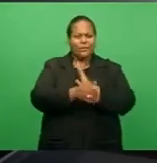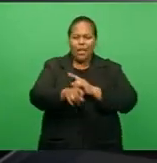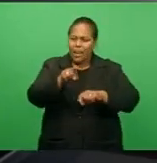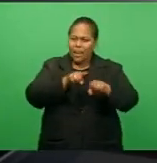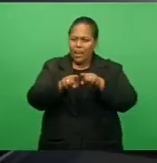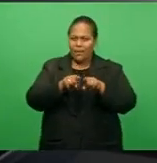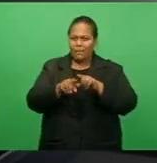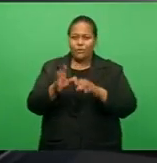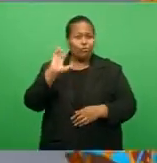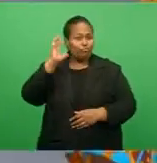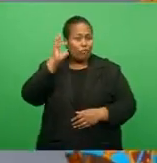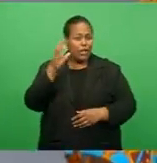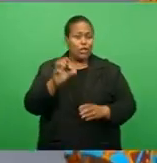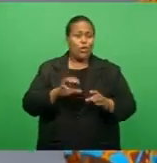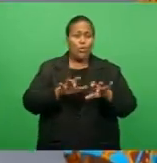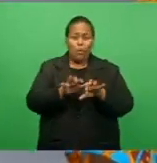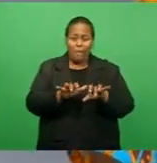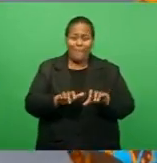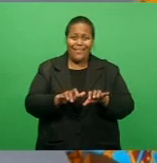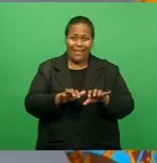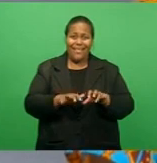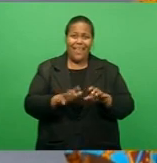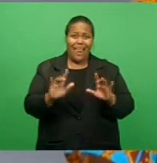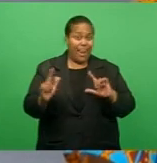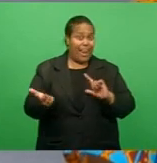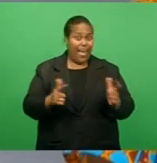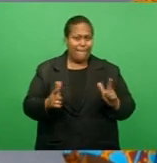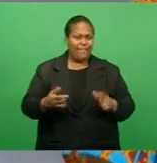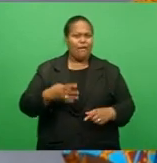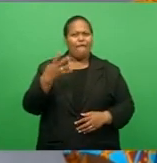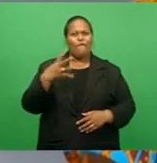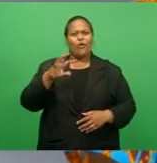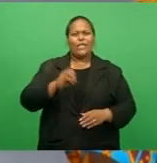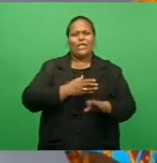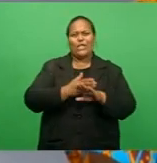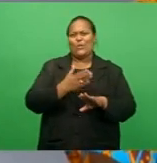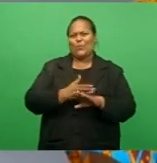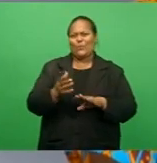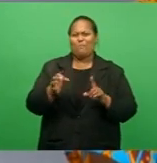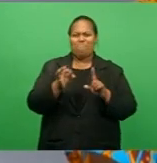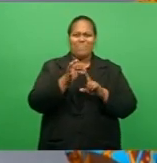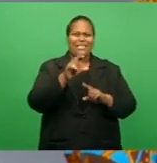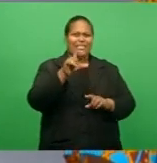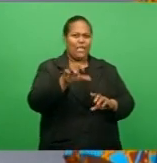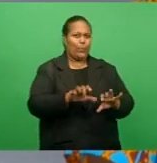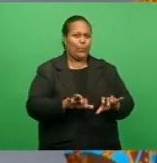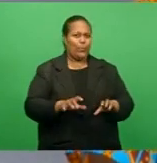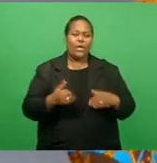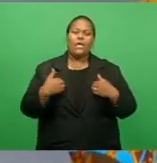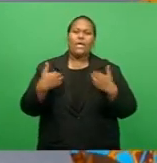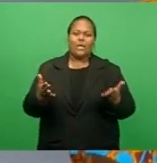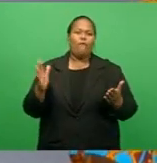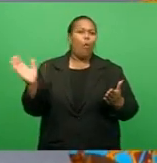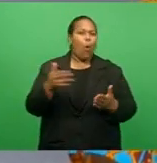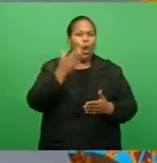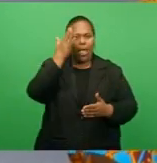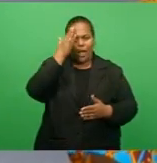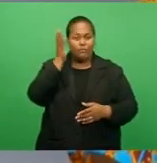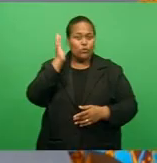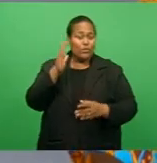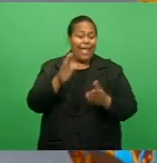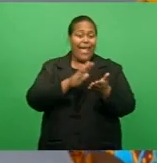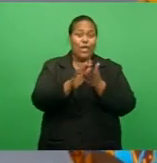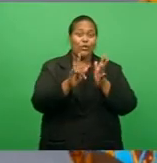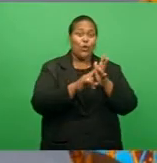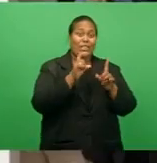computer lab now has 40 new PCs. We have also provided brand new PCs to all heads of schools, HOD teachers,